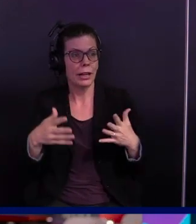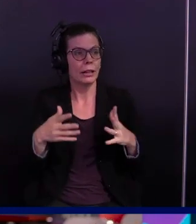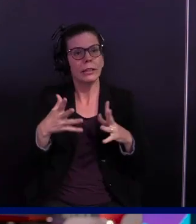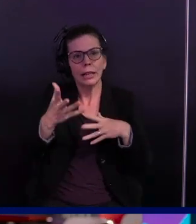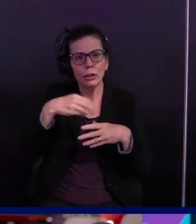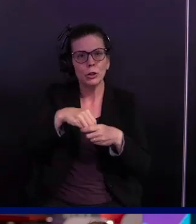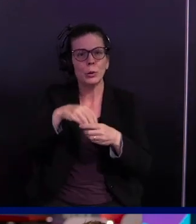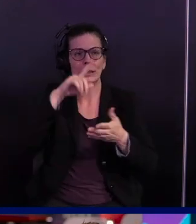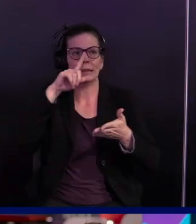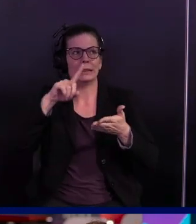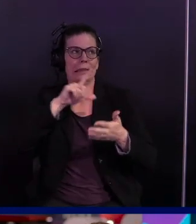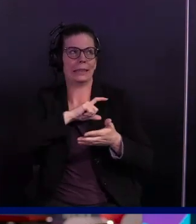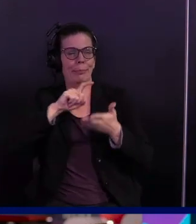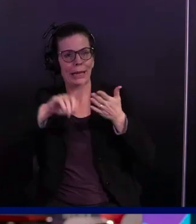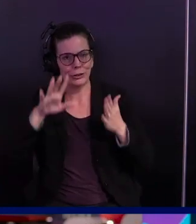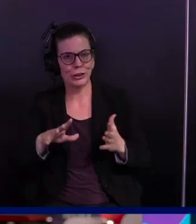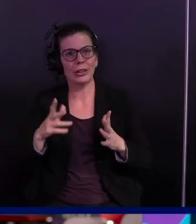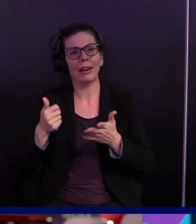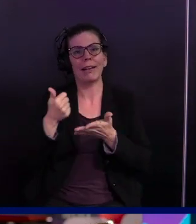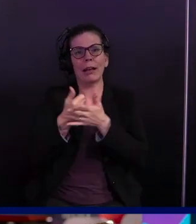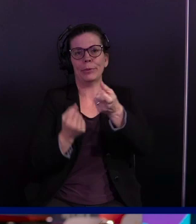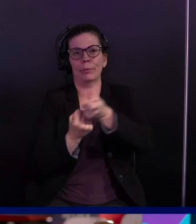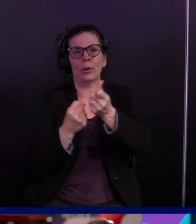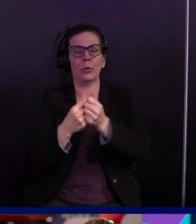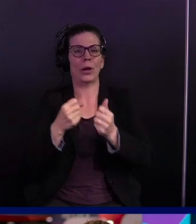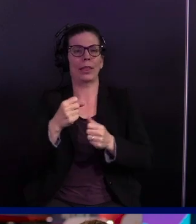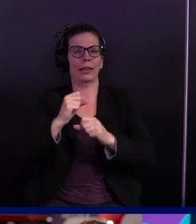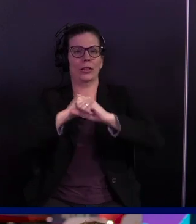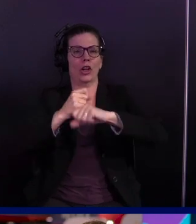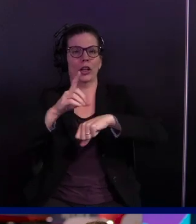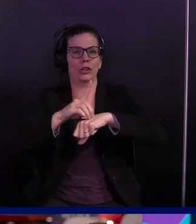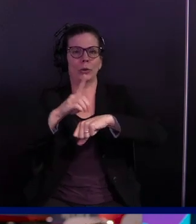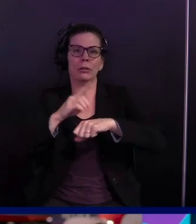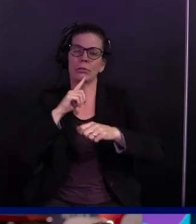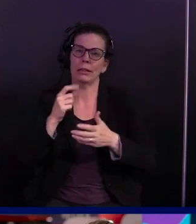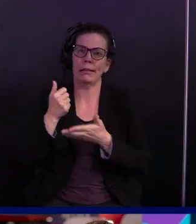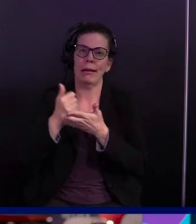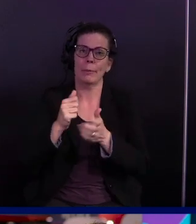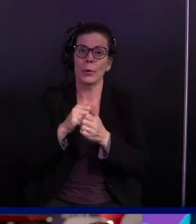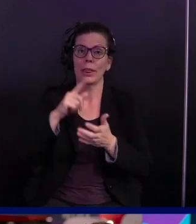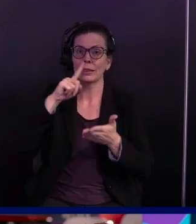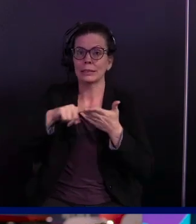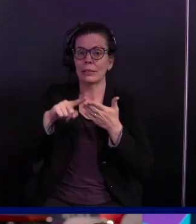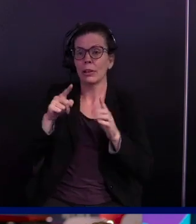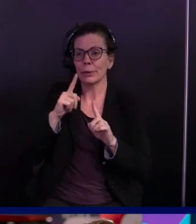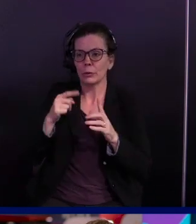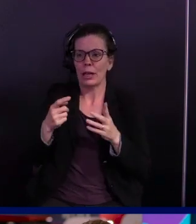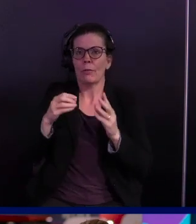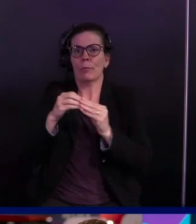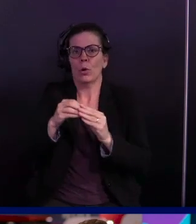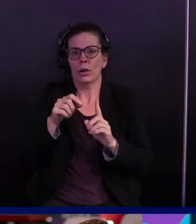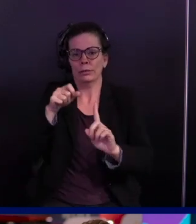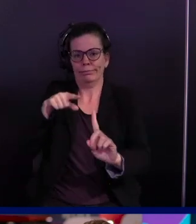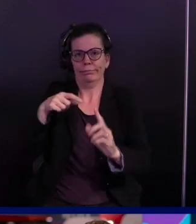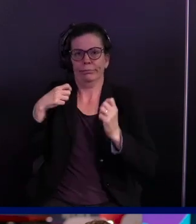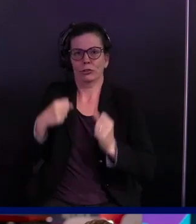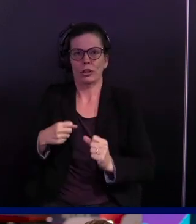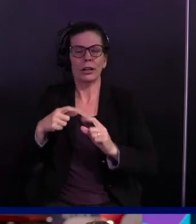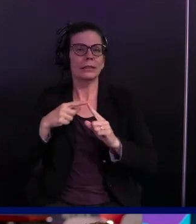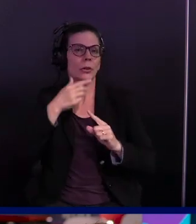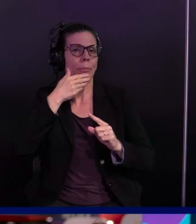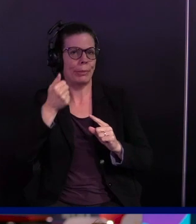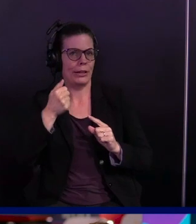include Inspector, but also help supplement with guard duty, which is really helpful for Detective because now we're getting more and more signal, which allows us to have